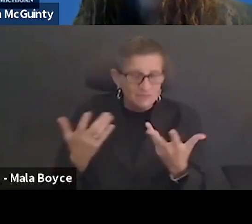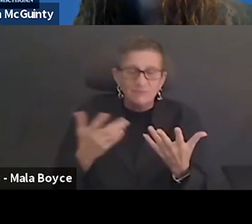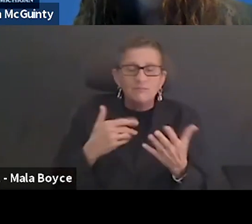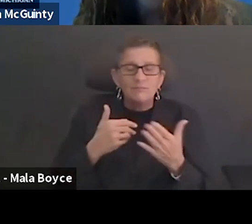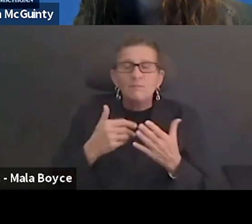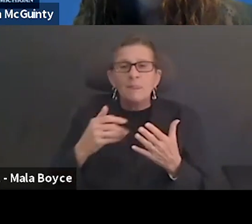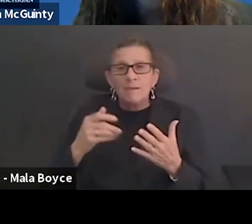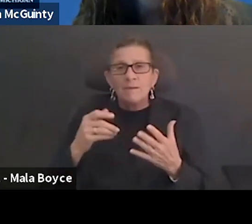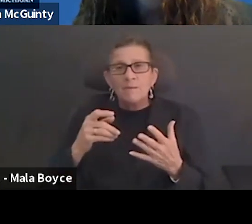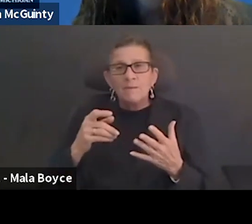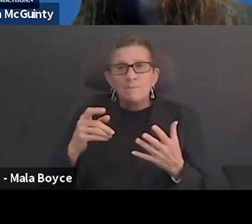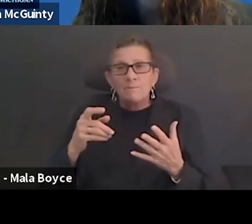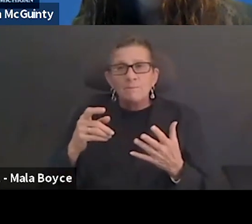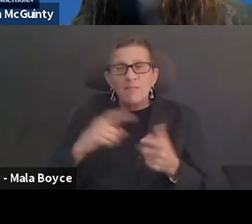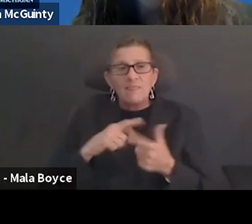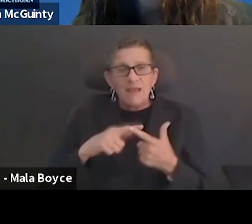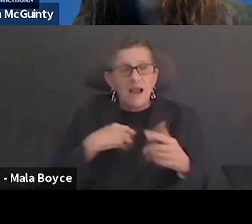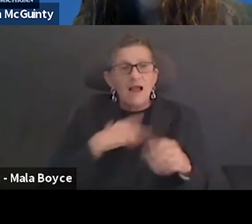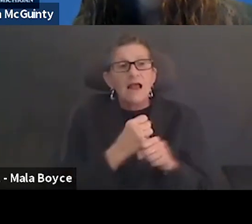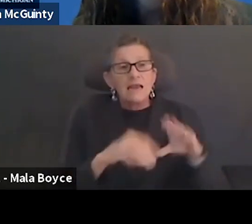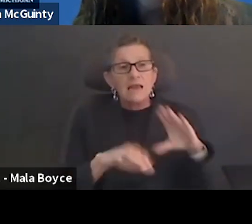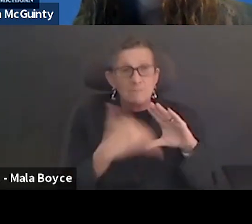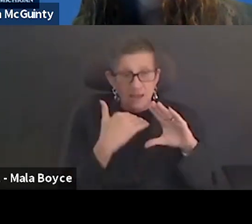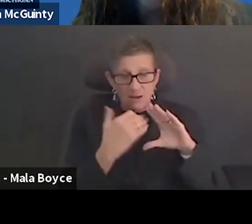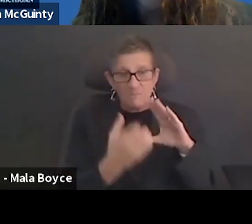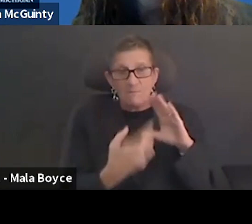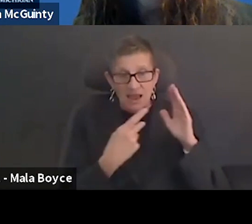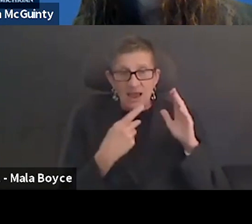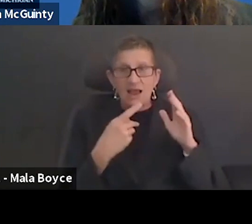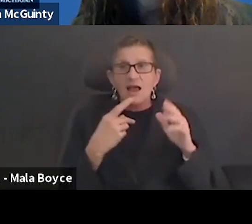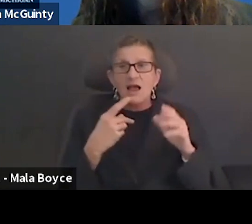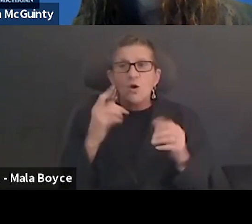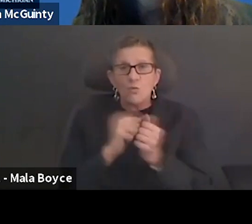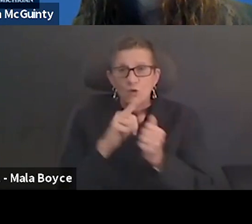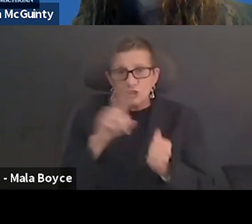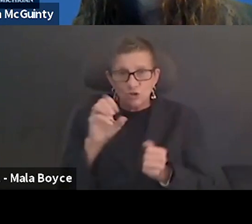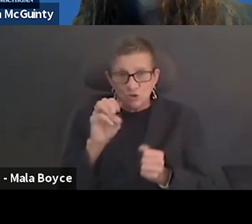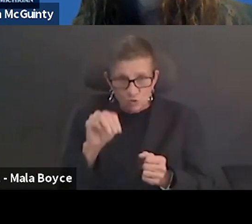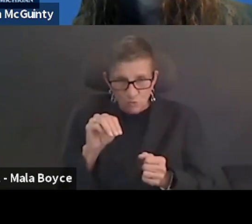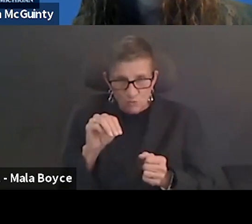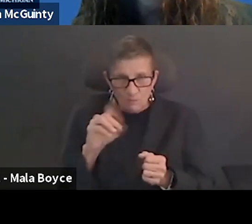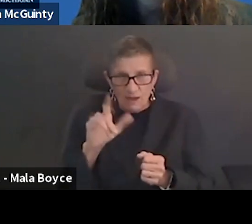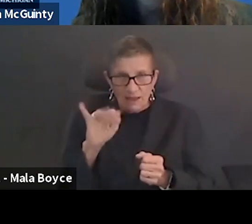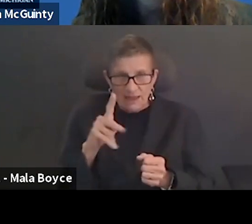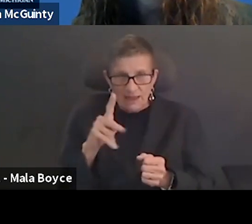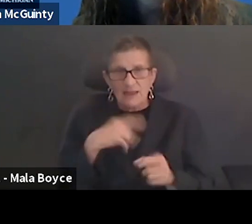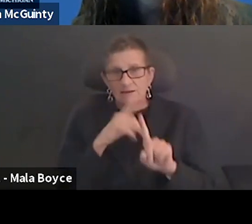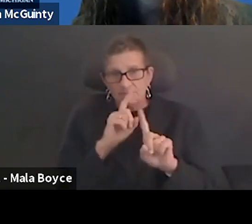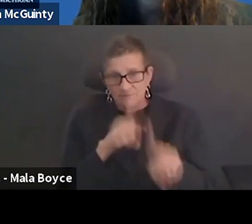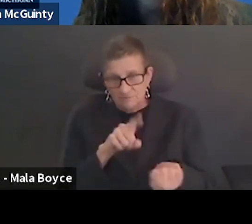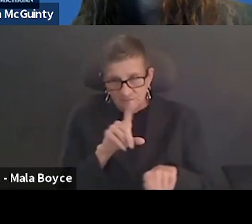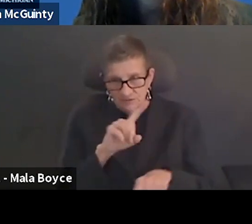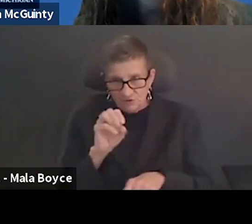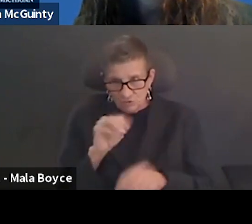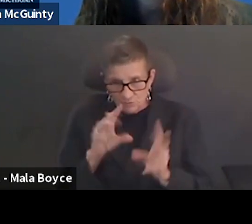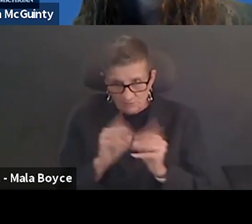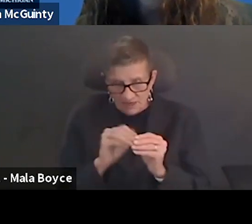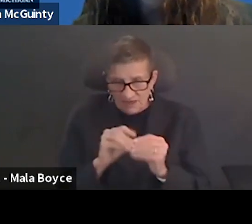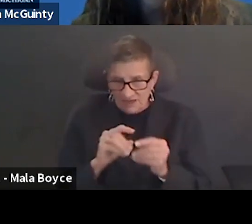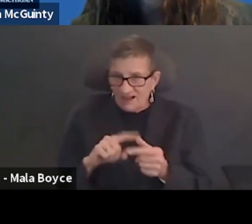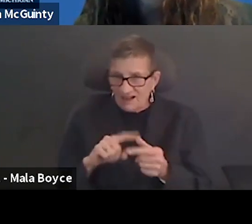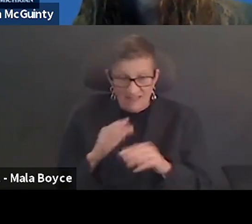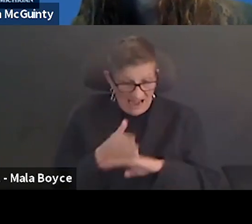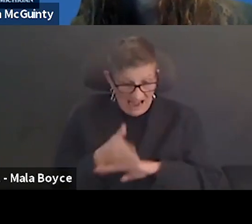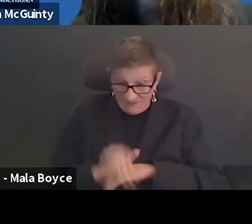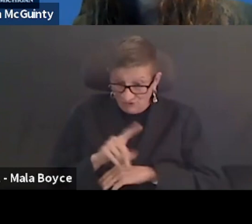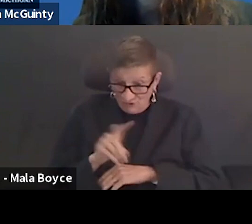then I got an email back with a Zoom link. I attended the Zoom meeting, and then literally within 5 minutes after the